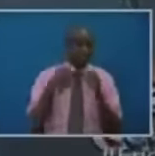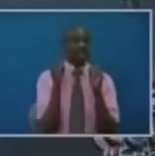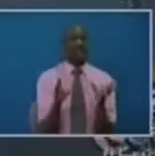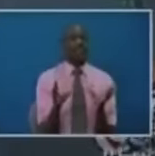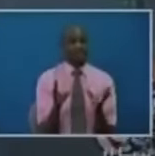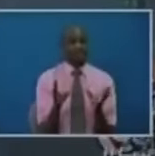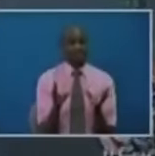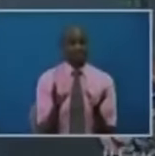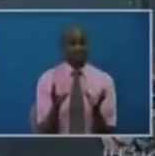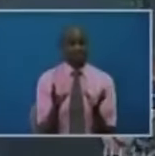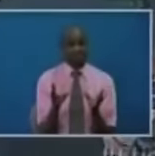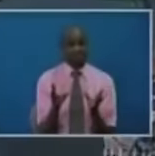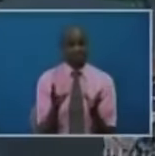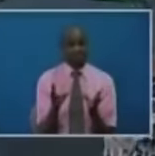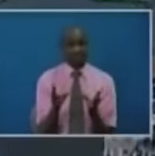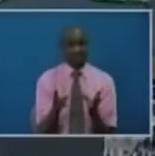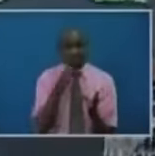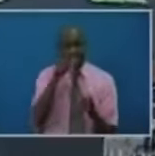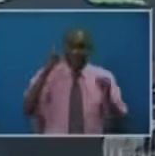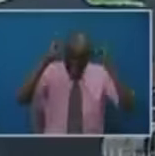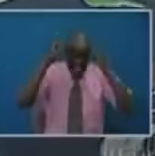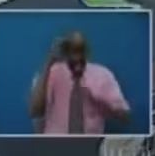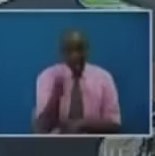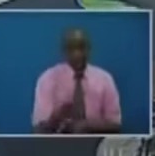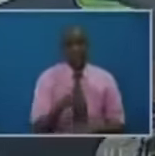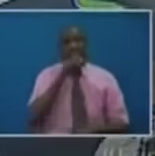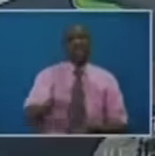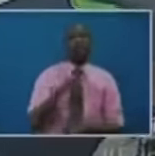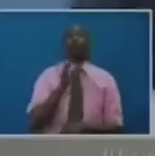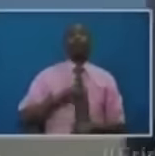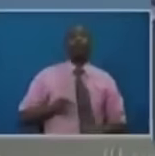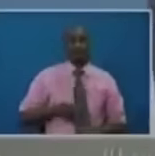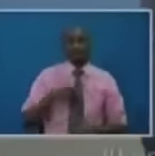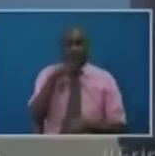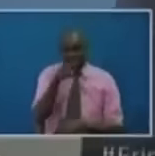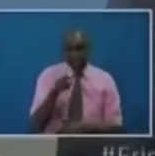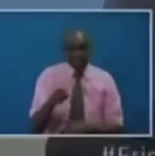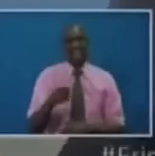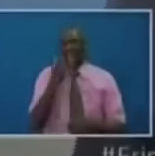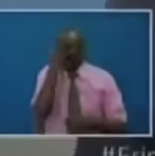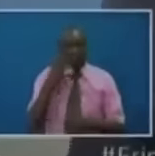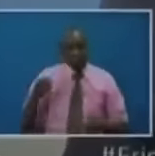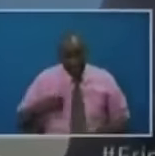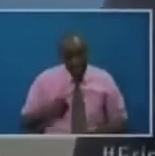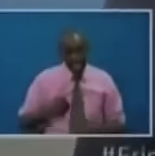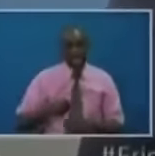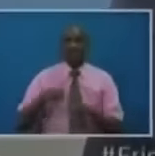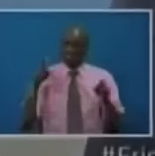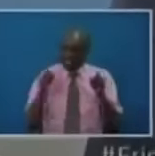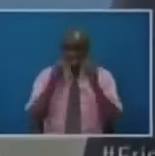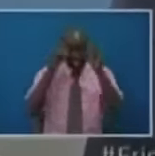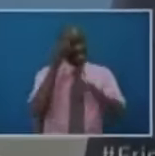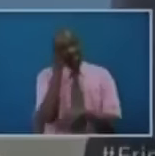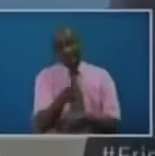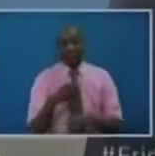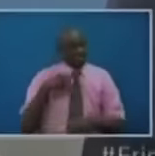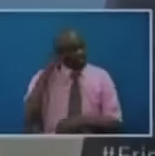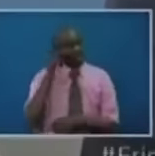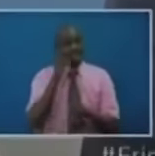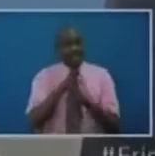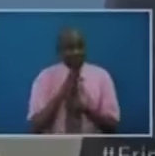Mm-hmm. Yeah? What names? You are cow. You are son of a woman. You have ashamed me. I'm the teacher of the same school. But listen to me